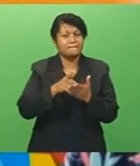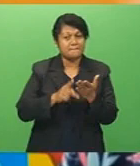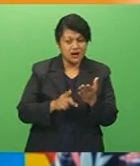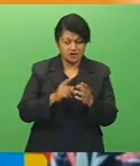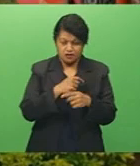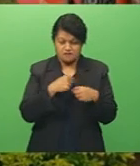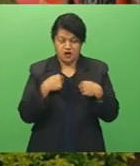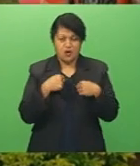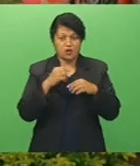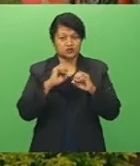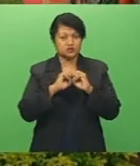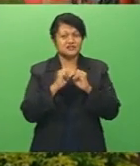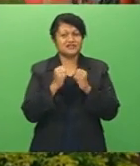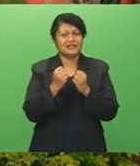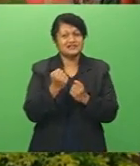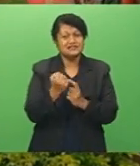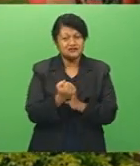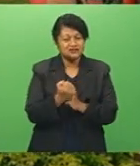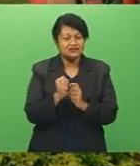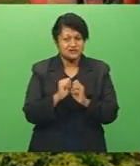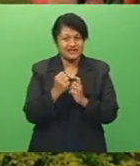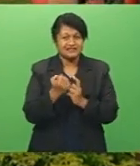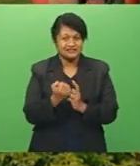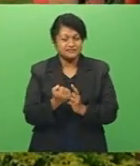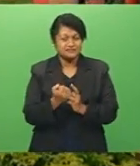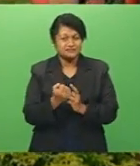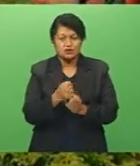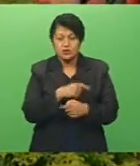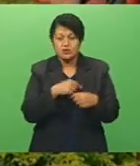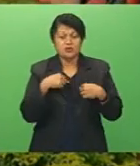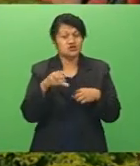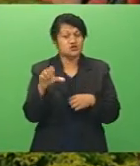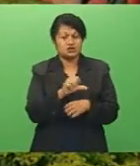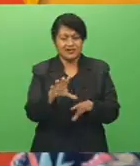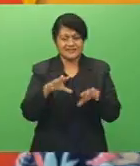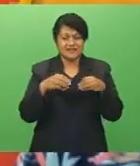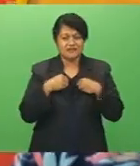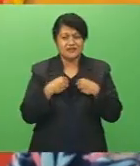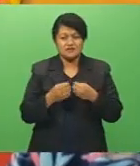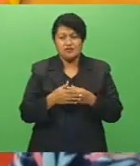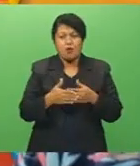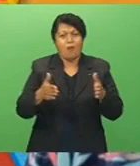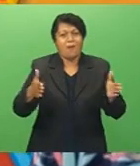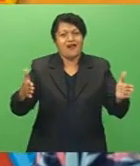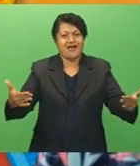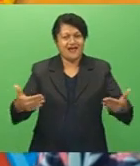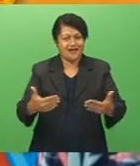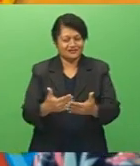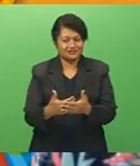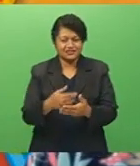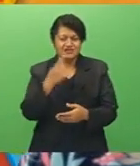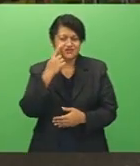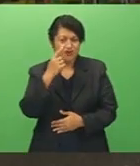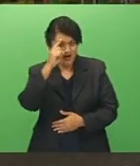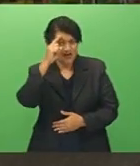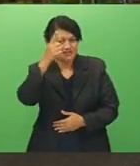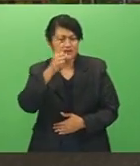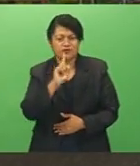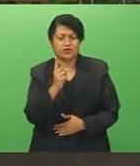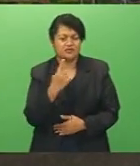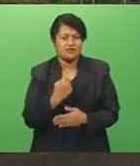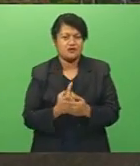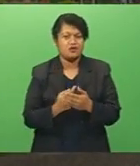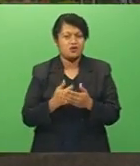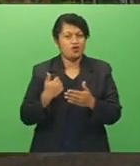and accept them with open arms and try to understand what they're trying to do as well. Suva